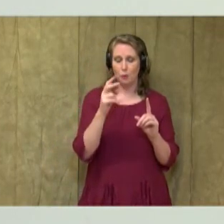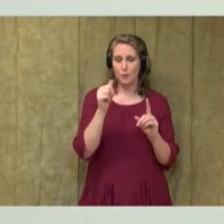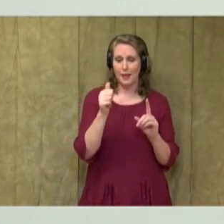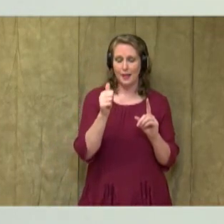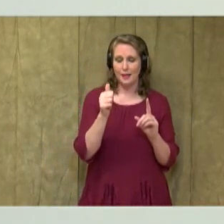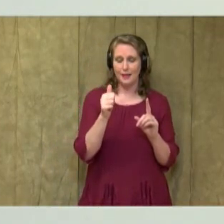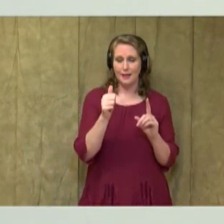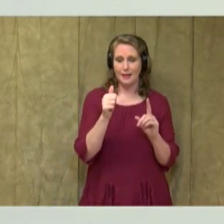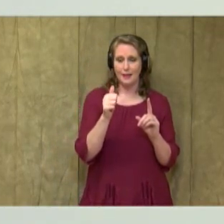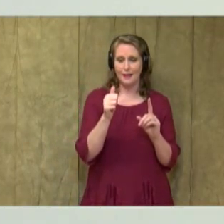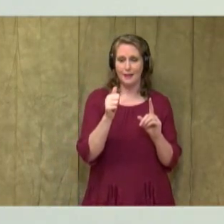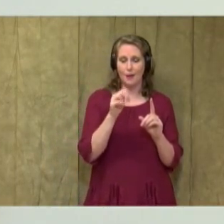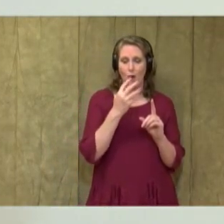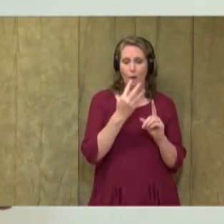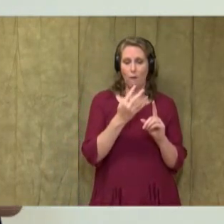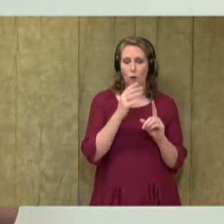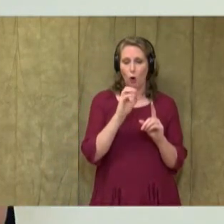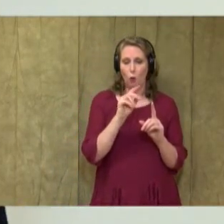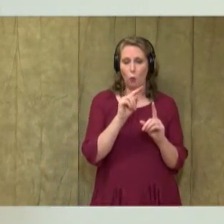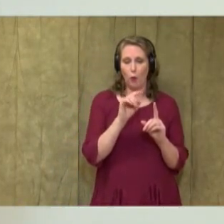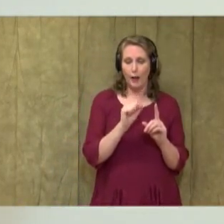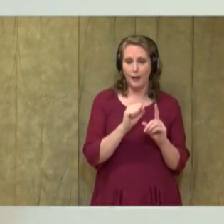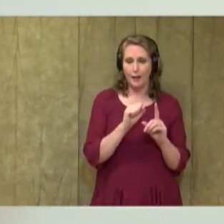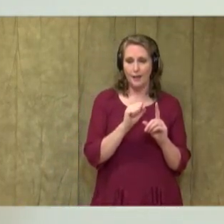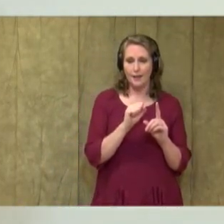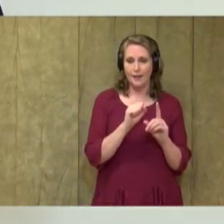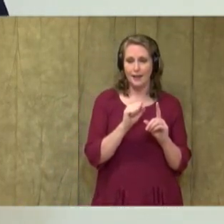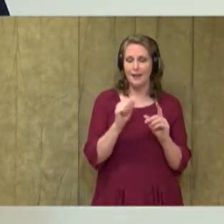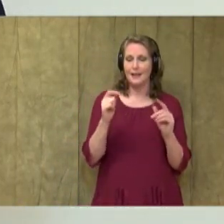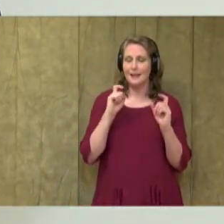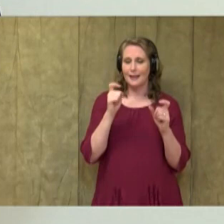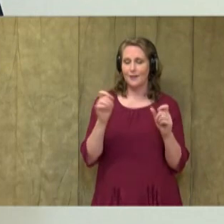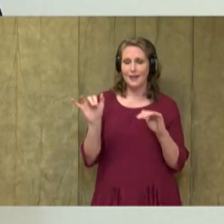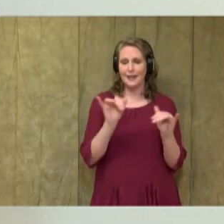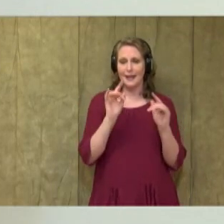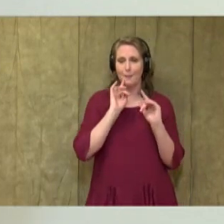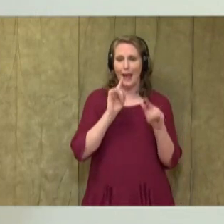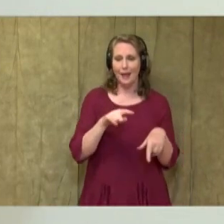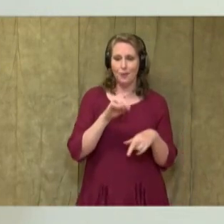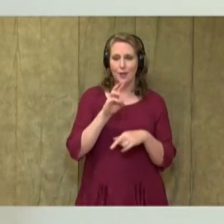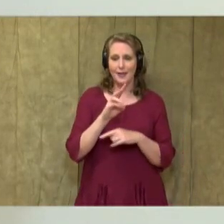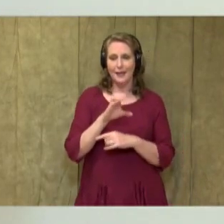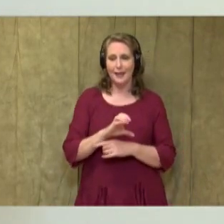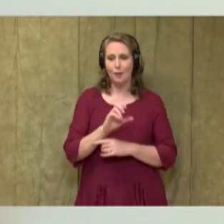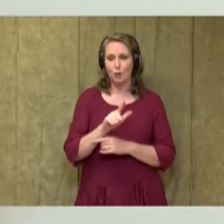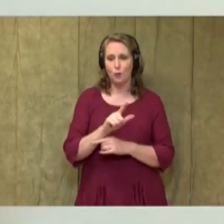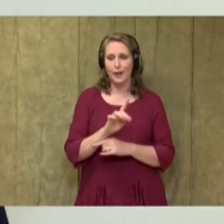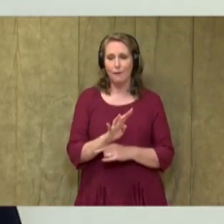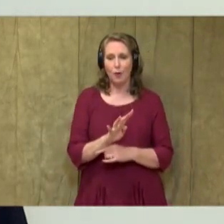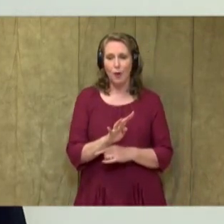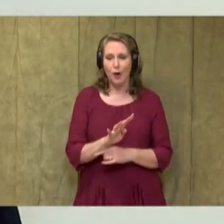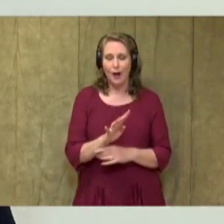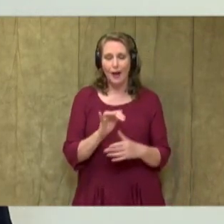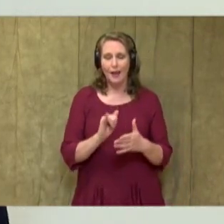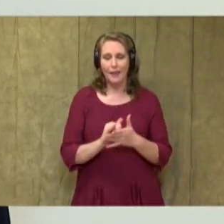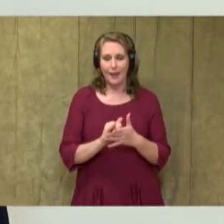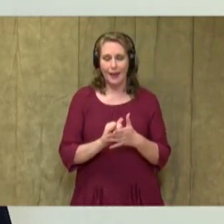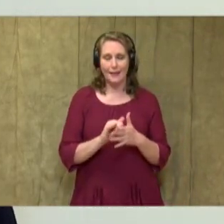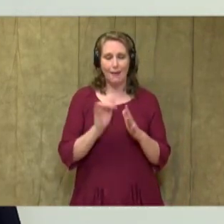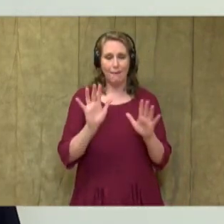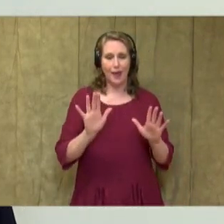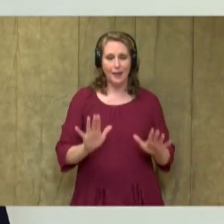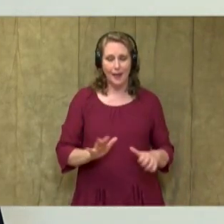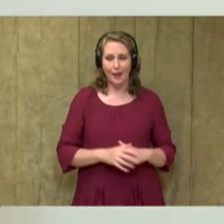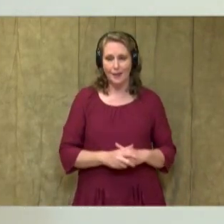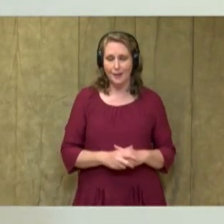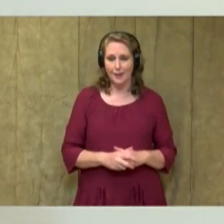10s, and 4 ones, which brings us to the same answer of 624. So that is